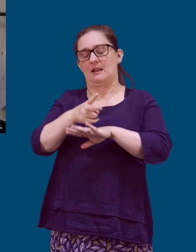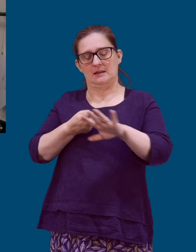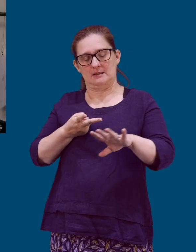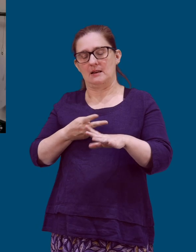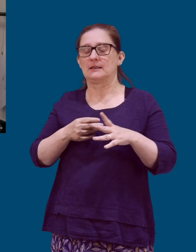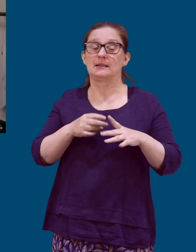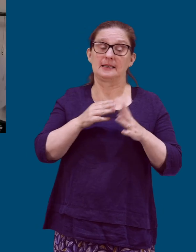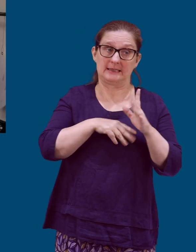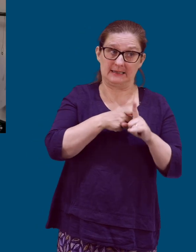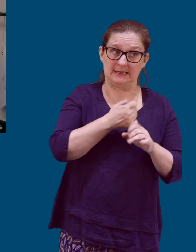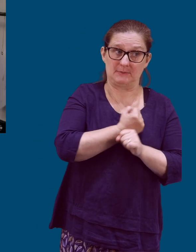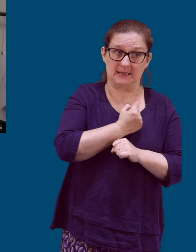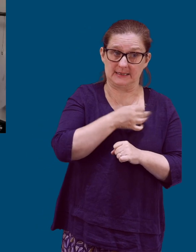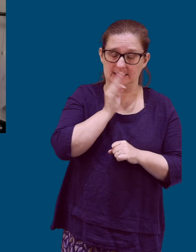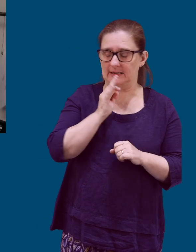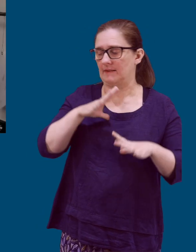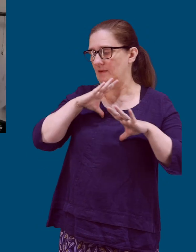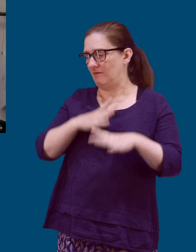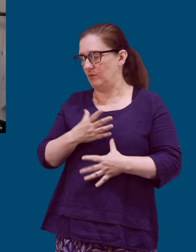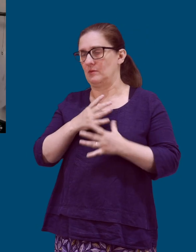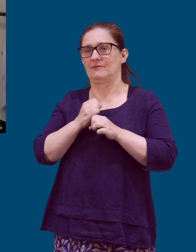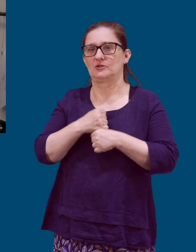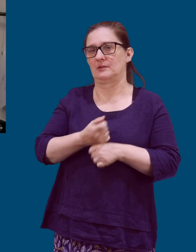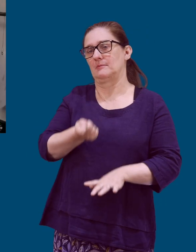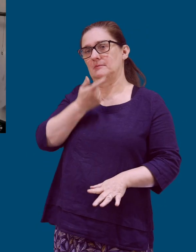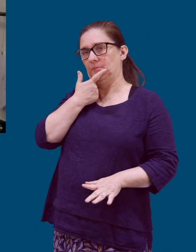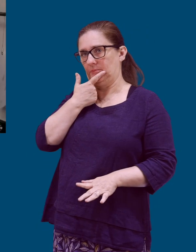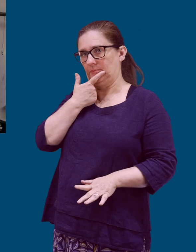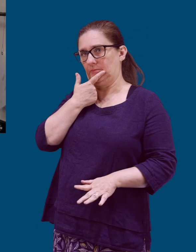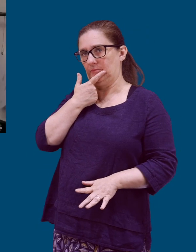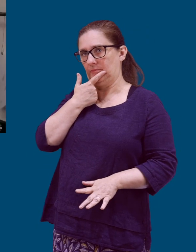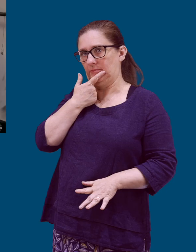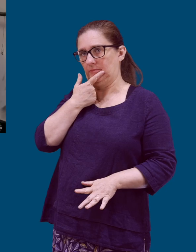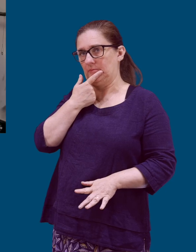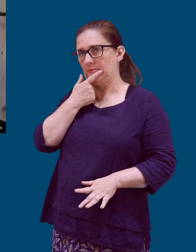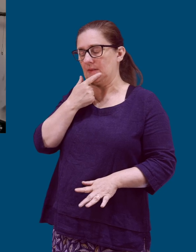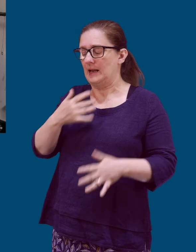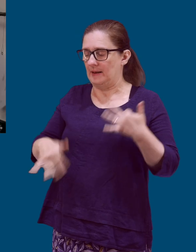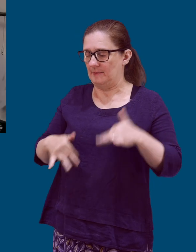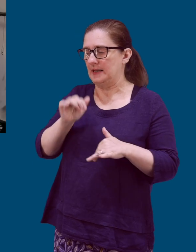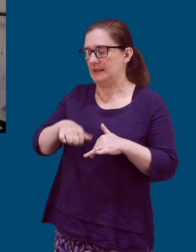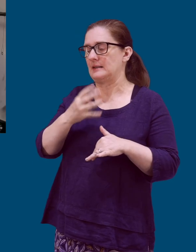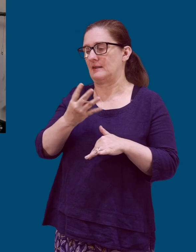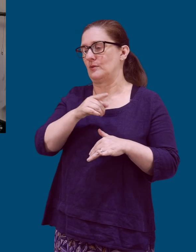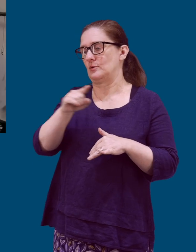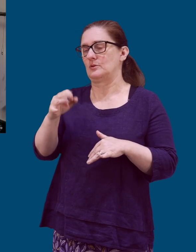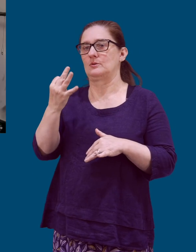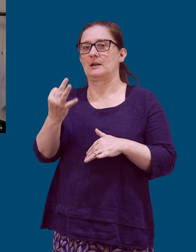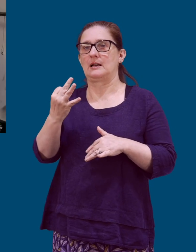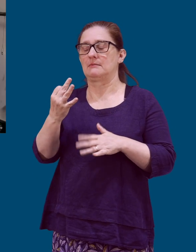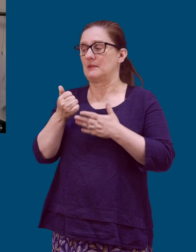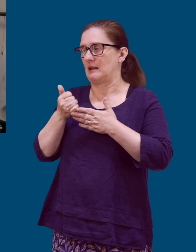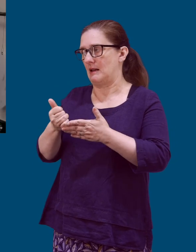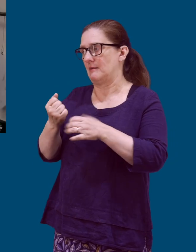exhaustion, frustration, painkillers. Pain, yes, level 4 to 8, help make